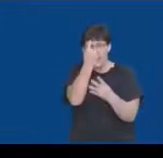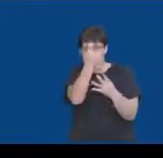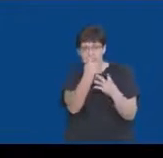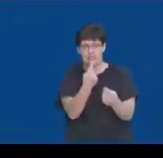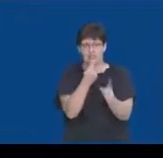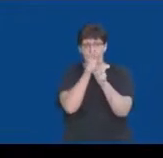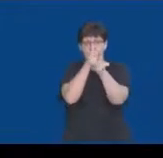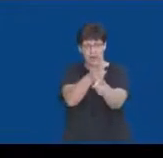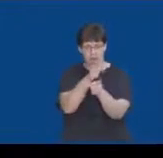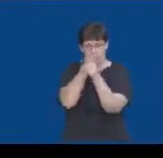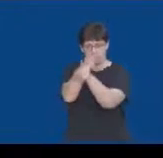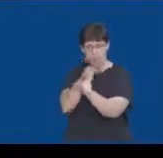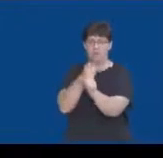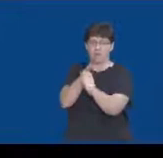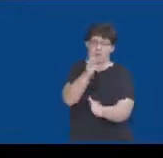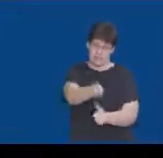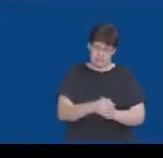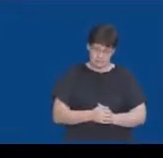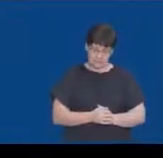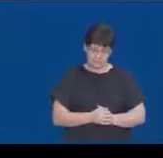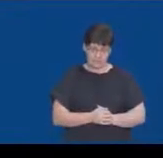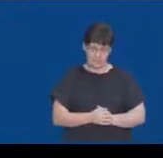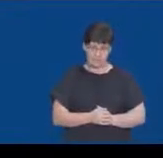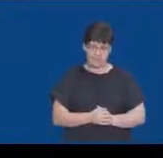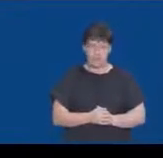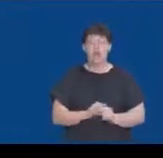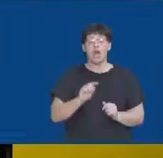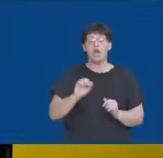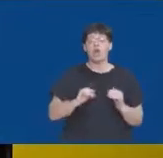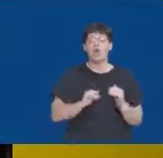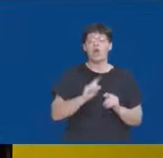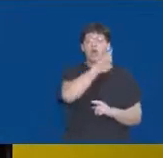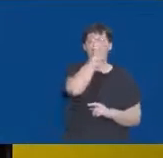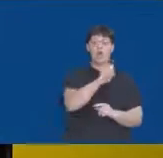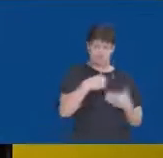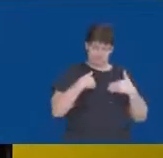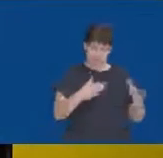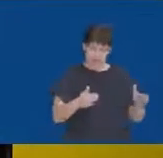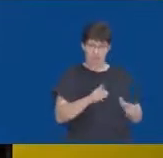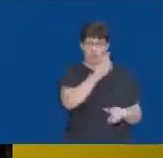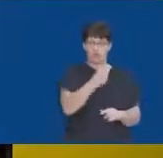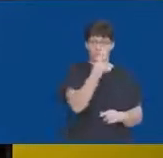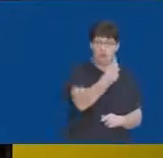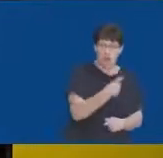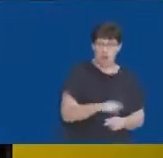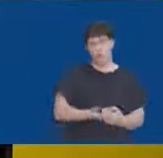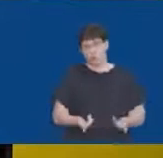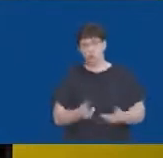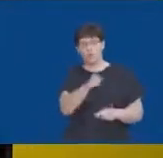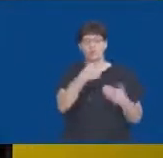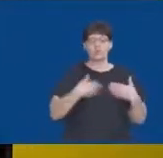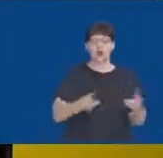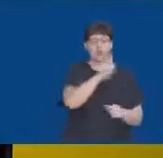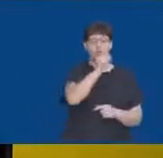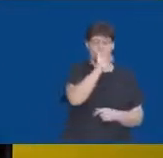instruction. They tell you to start each question on a new page. So that also helps if you're starting with question 3,